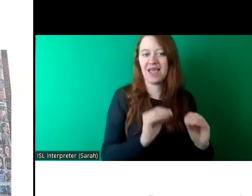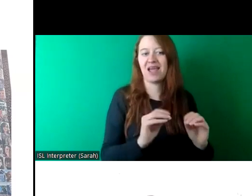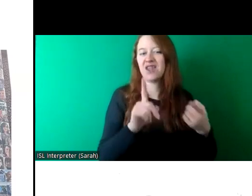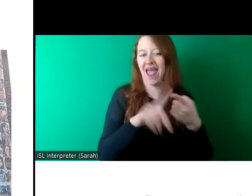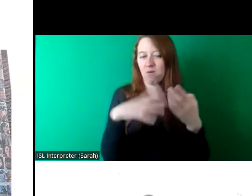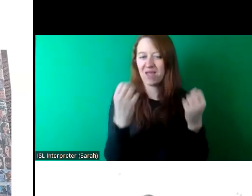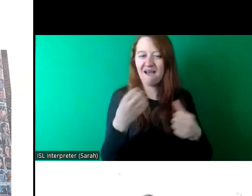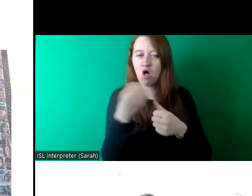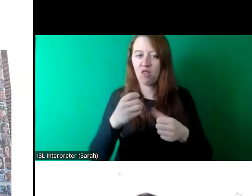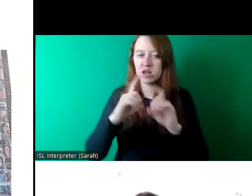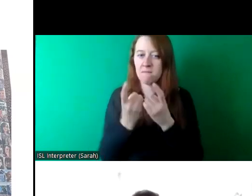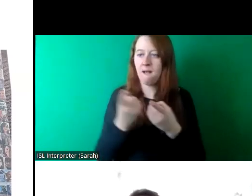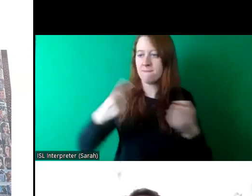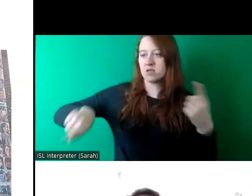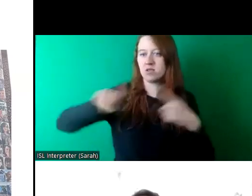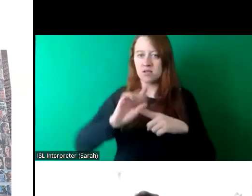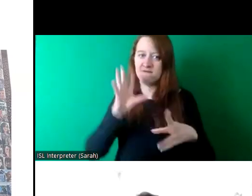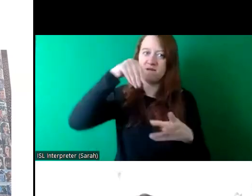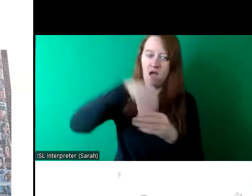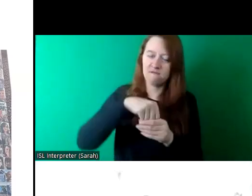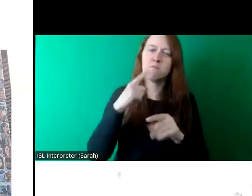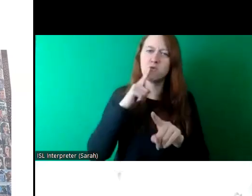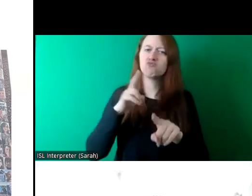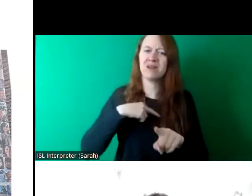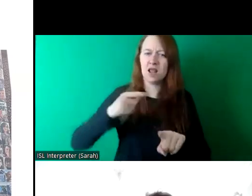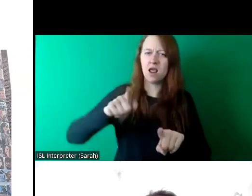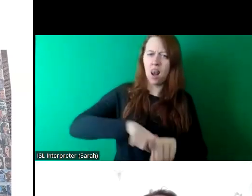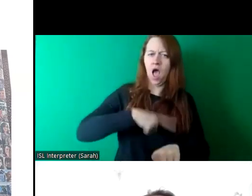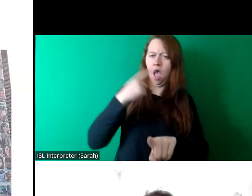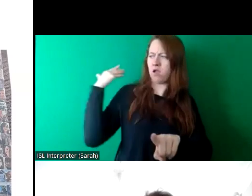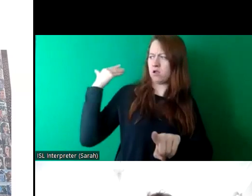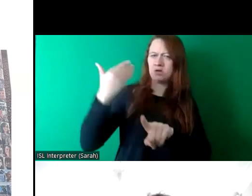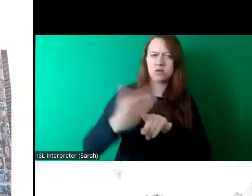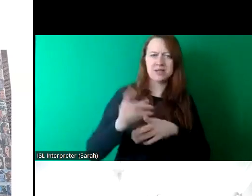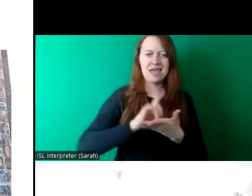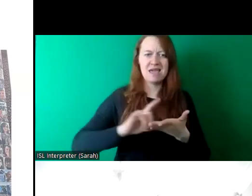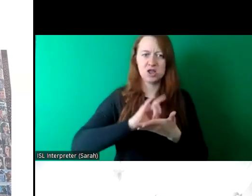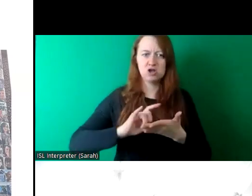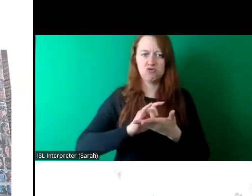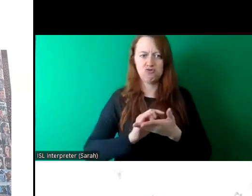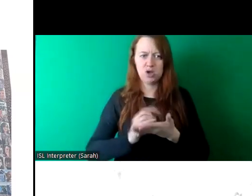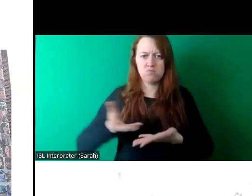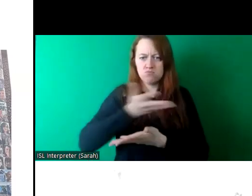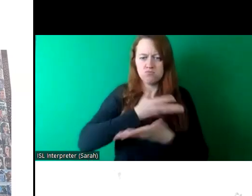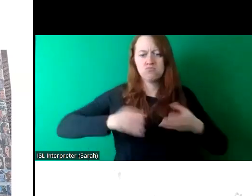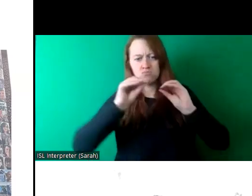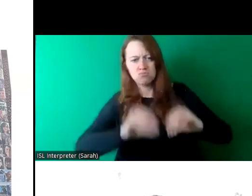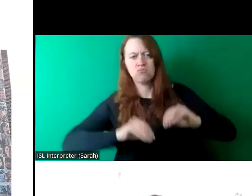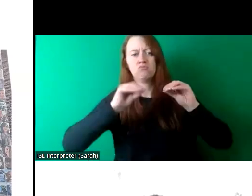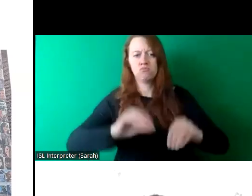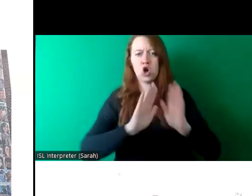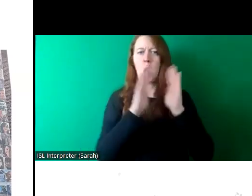long history in working around global citizenship education and delivering global citizenship education. My own module